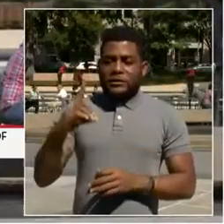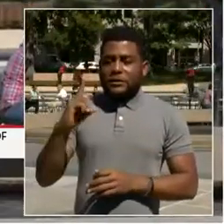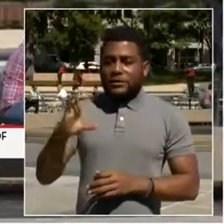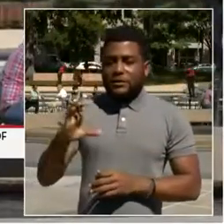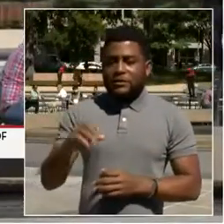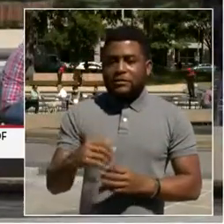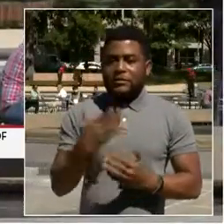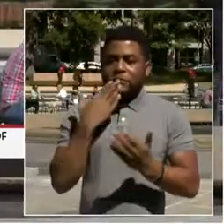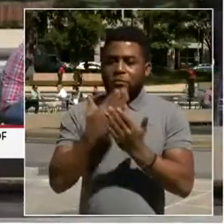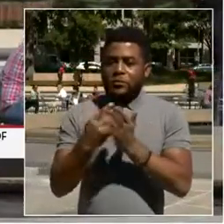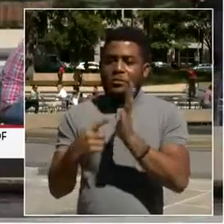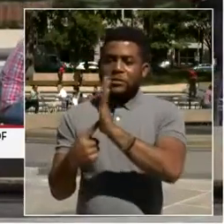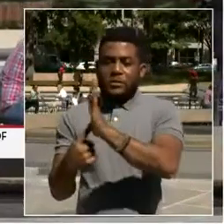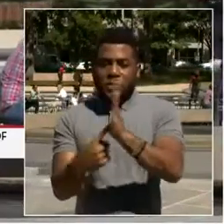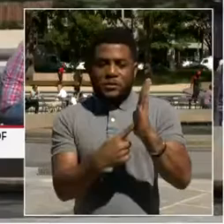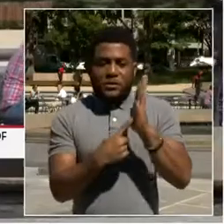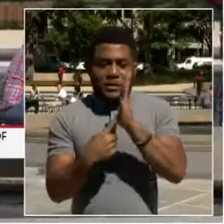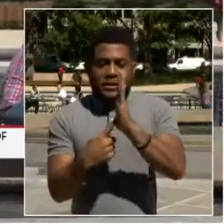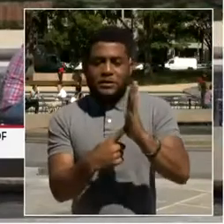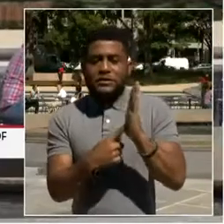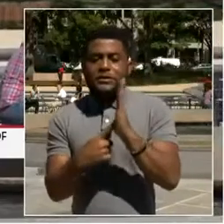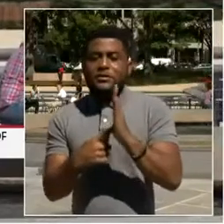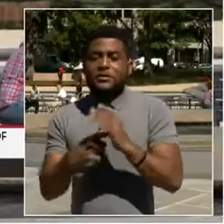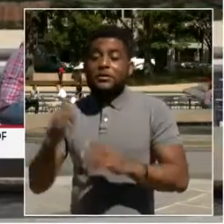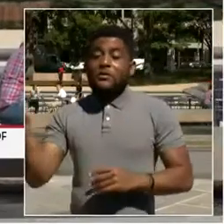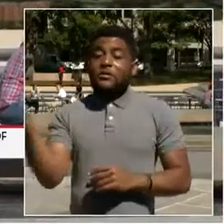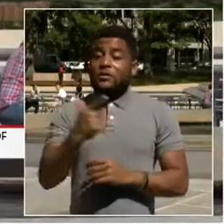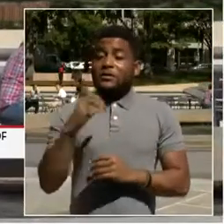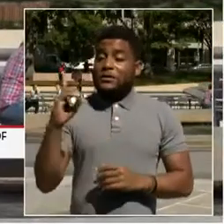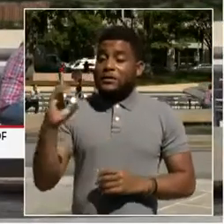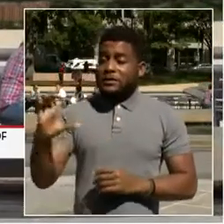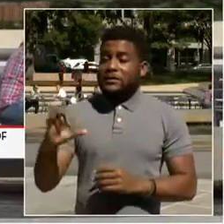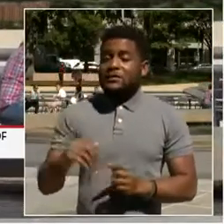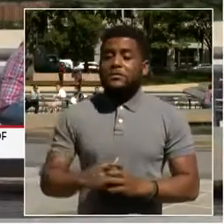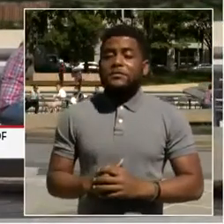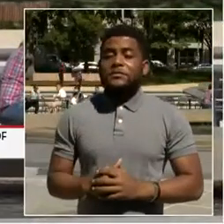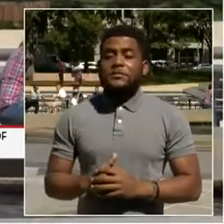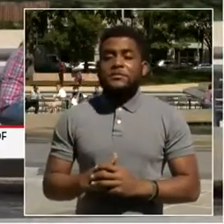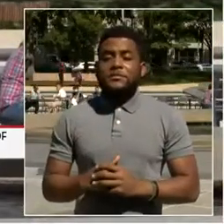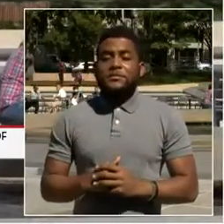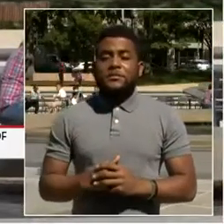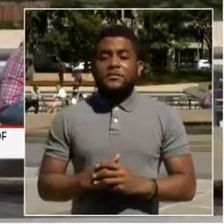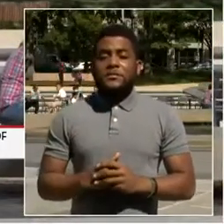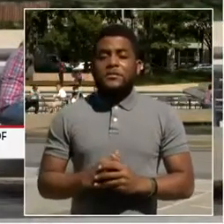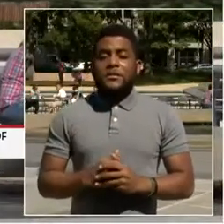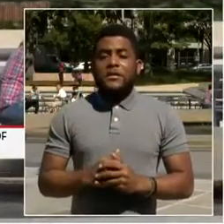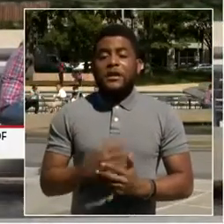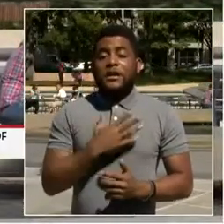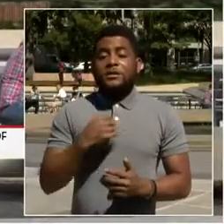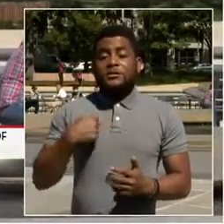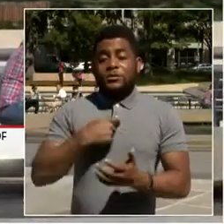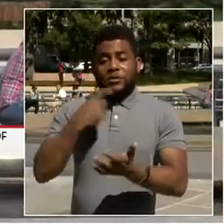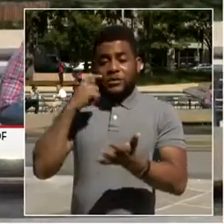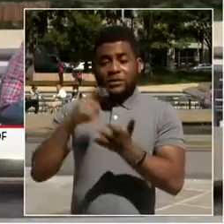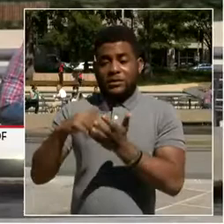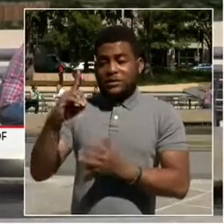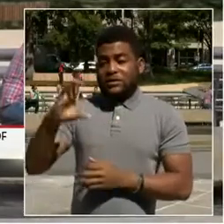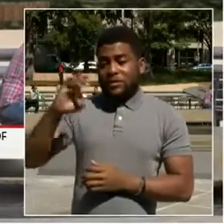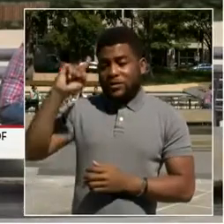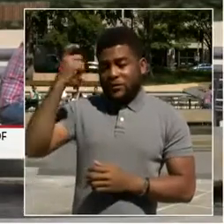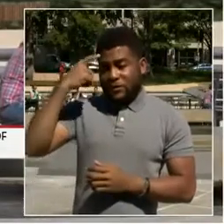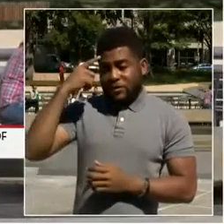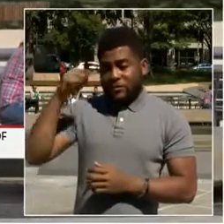we need to do in all 8 wards of the District of Columbia. I, too, want to acknowledge D.C. government